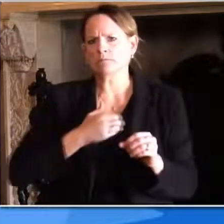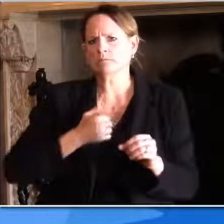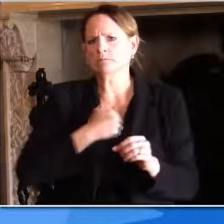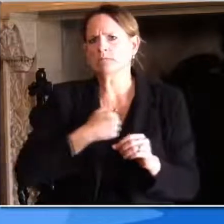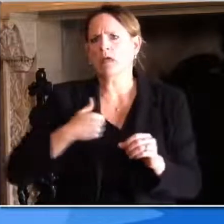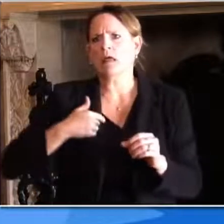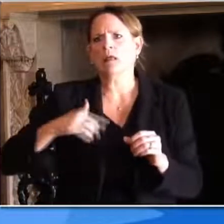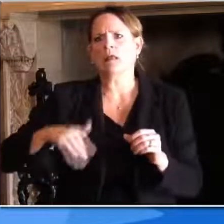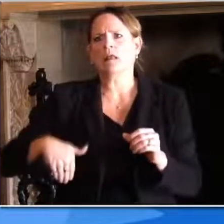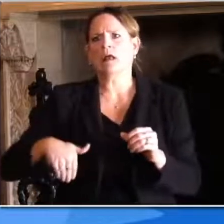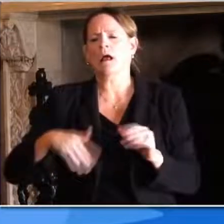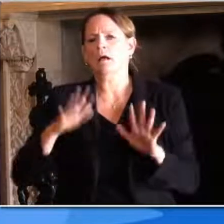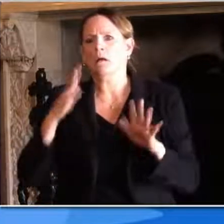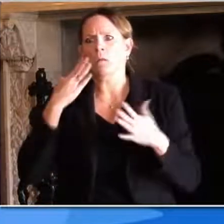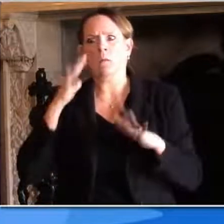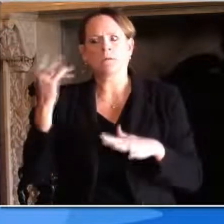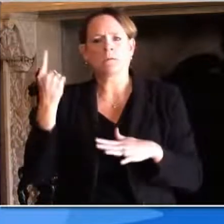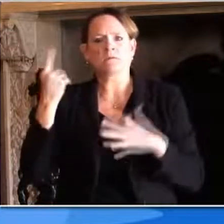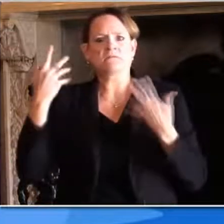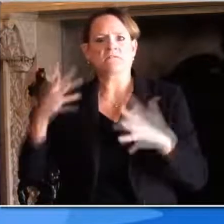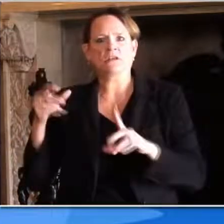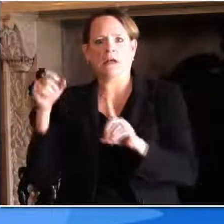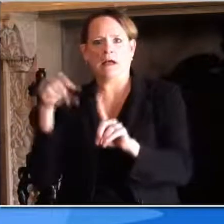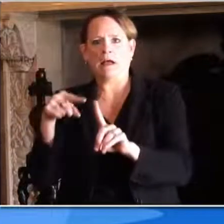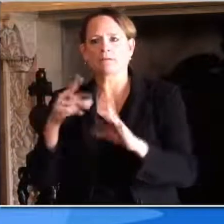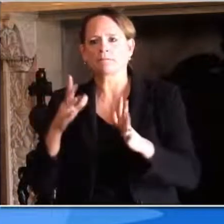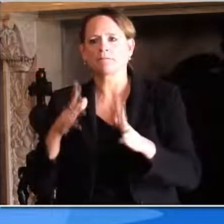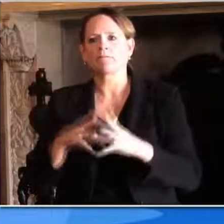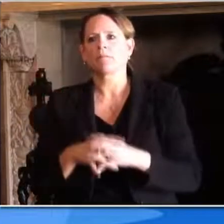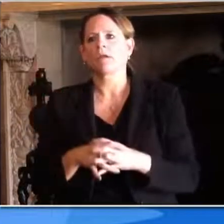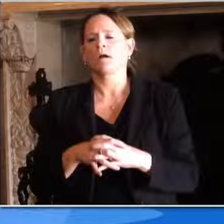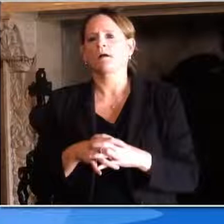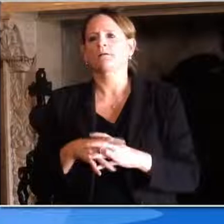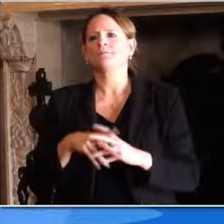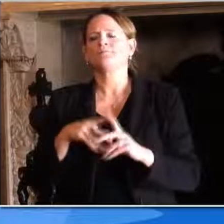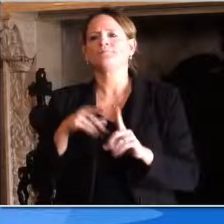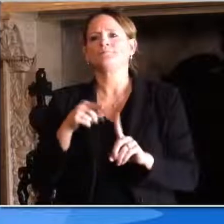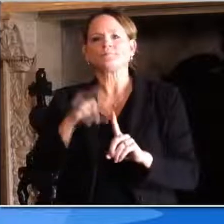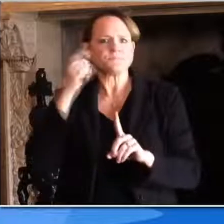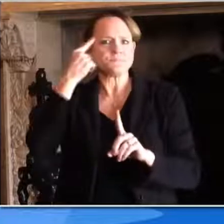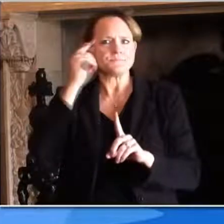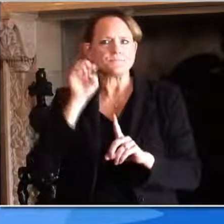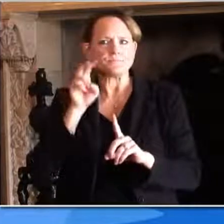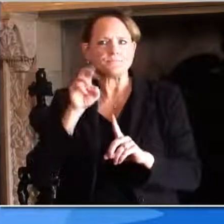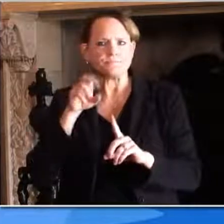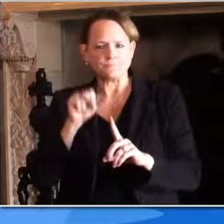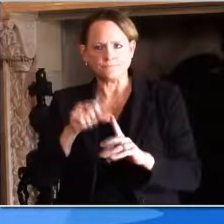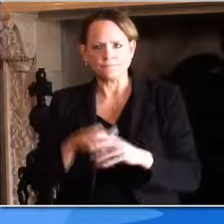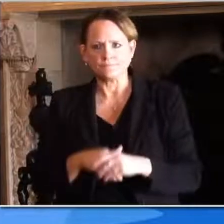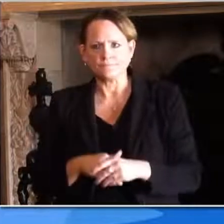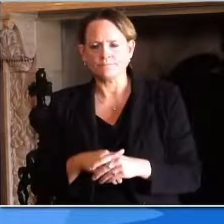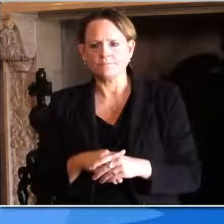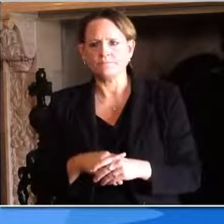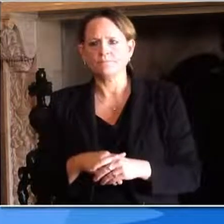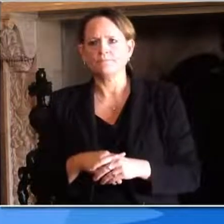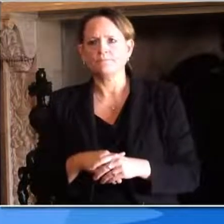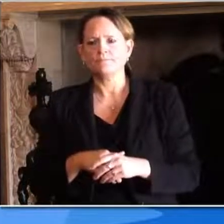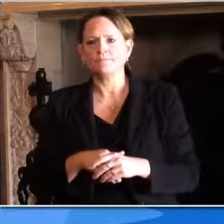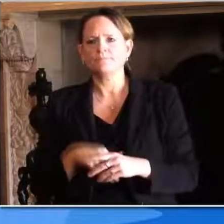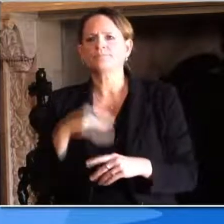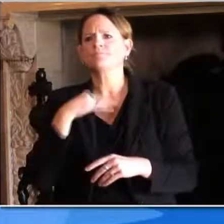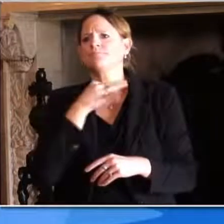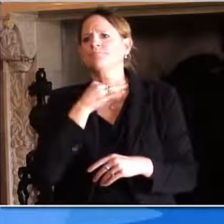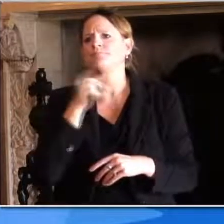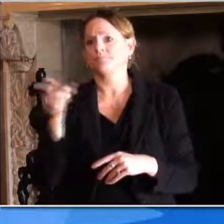addressed, I'll go back and log that later. But if not, Governor, I just wanted to find out if you have reached out to Republican leaders, if